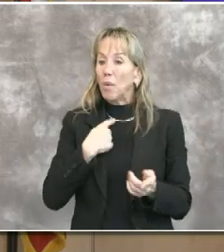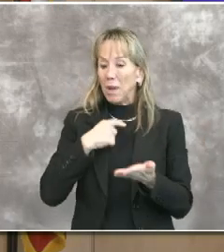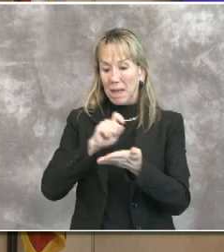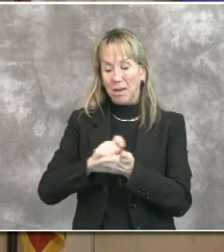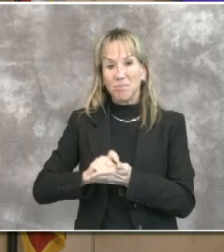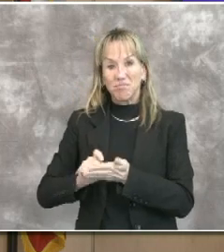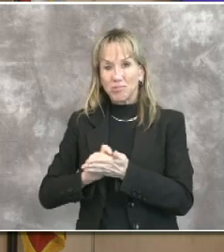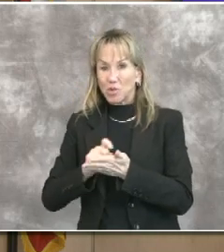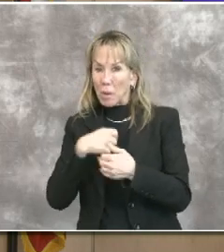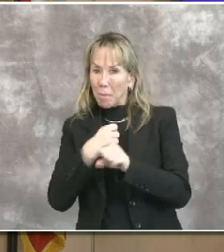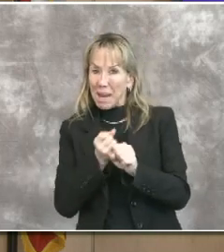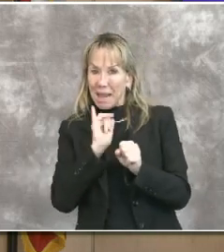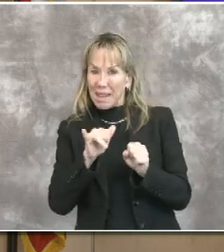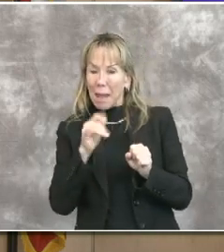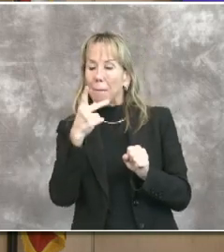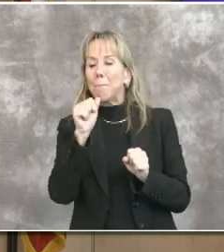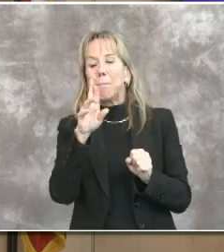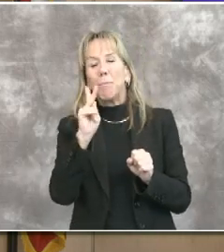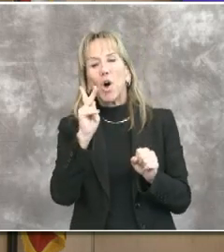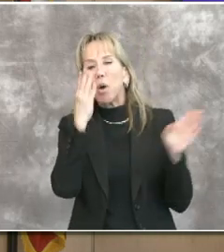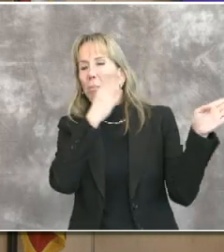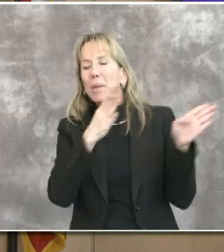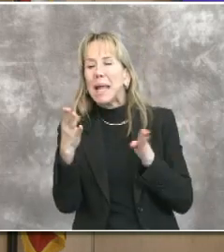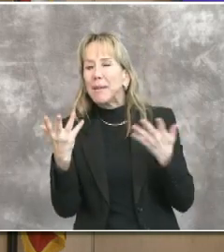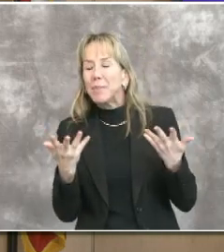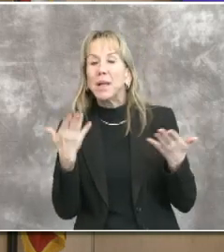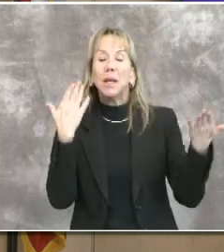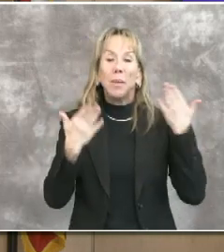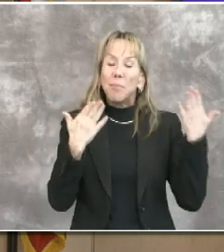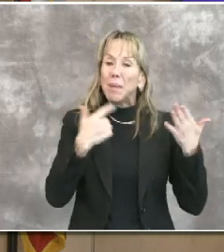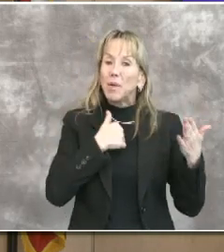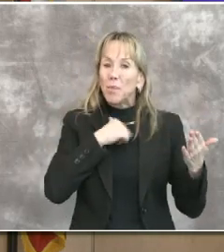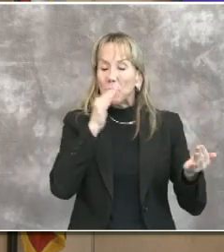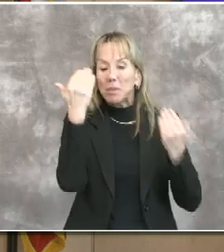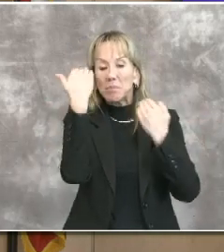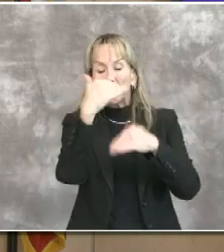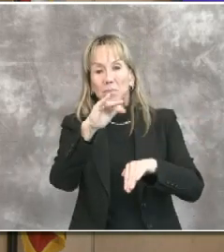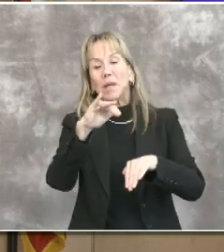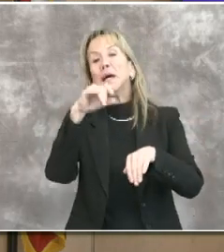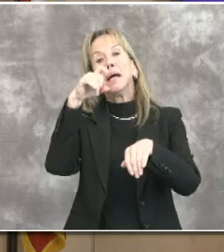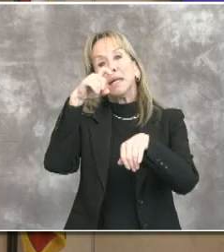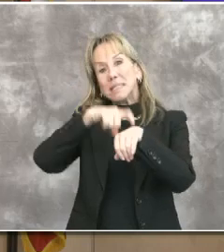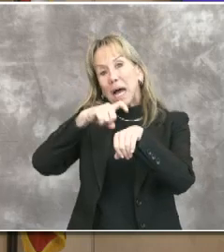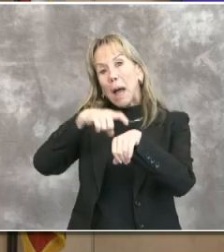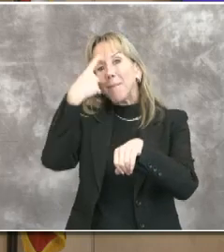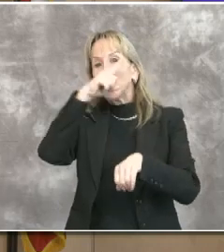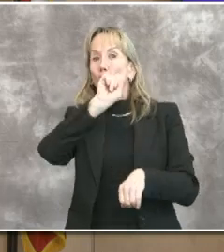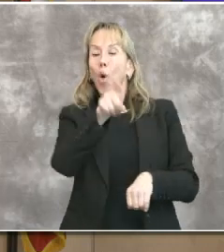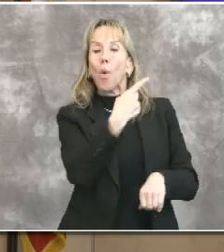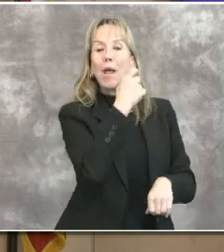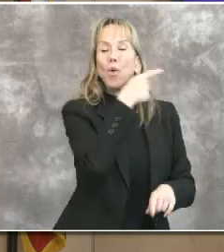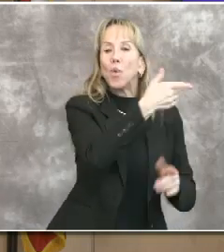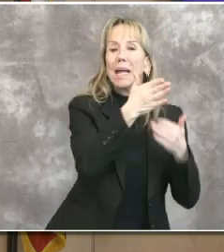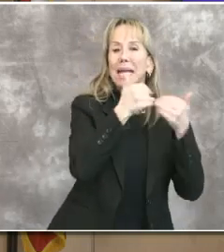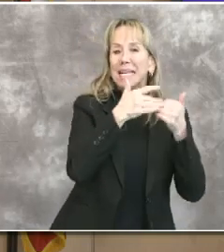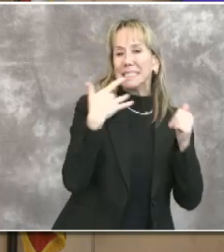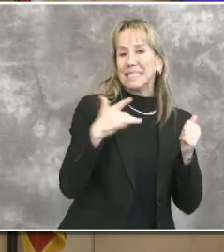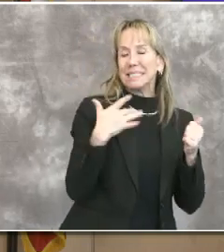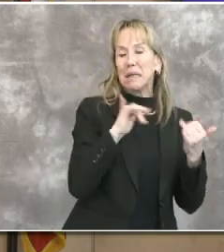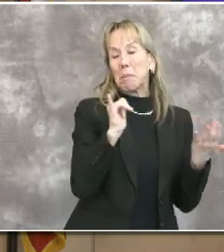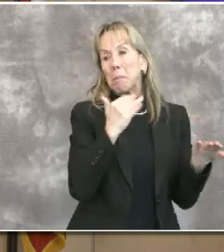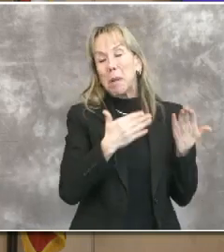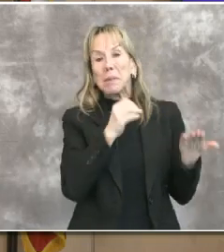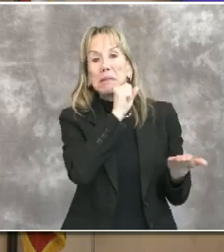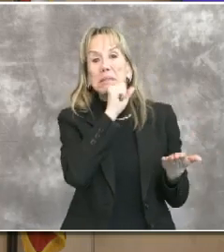park plans, or jurisdictions might consider separate hours exclusively for vulnerable populations or seniors, separate hours for joggers so there